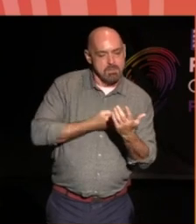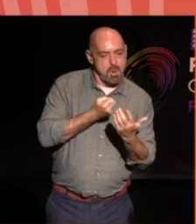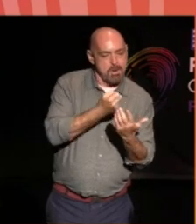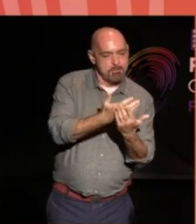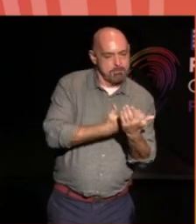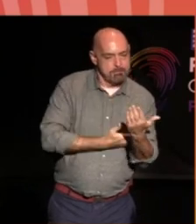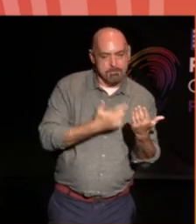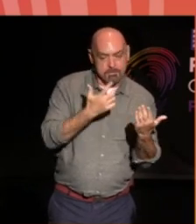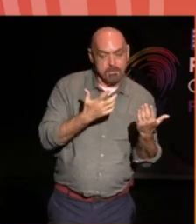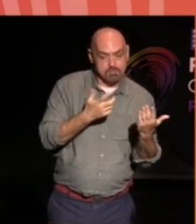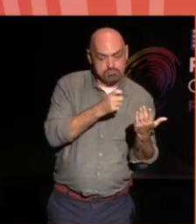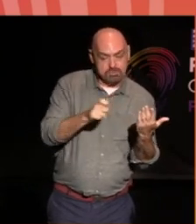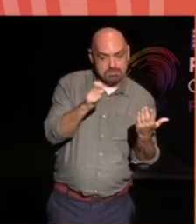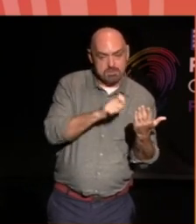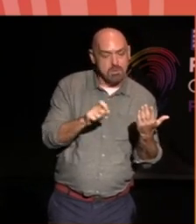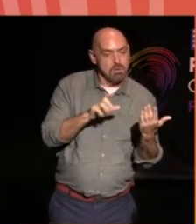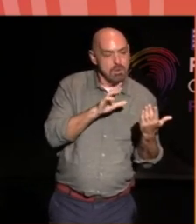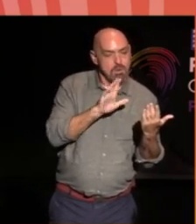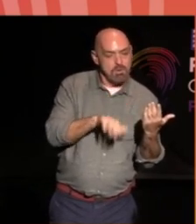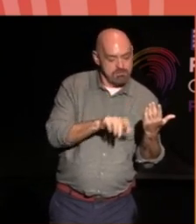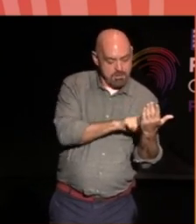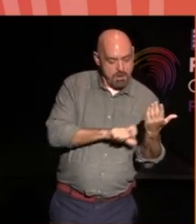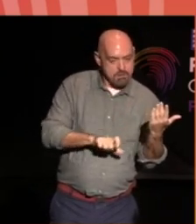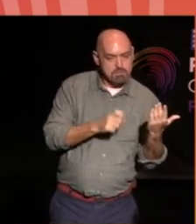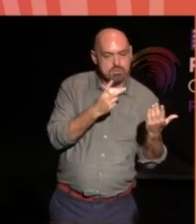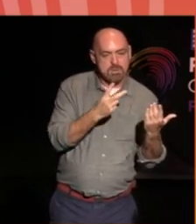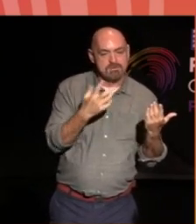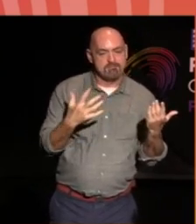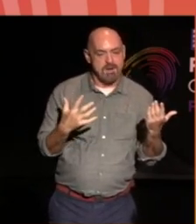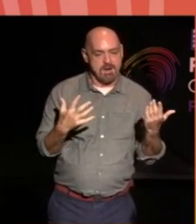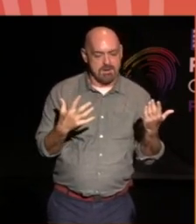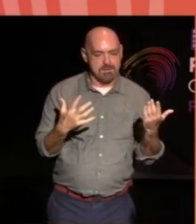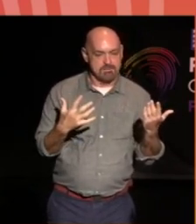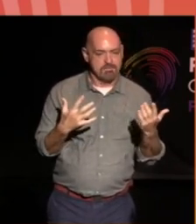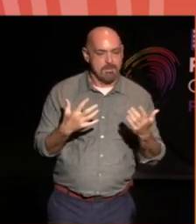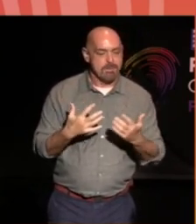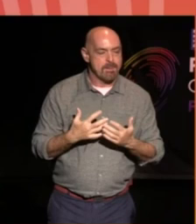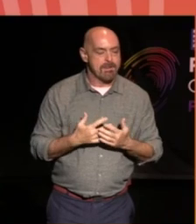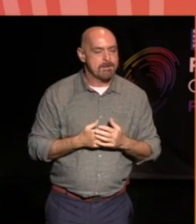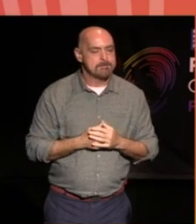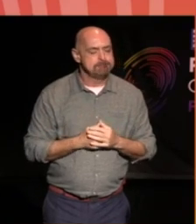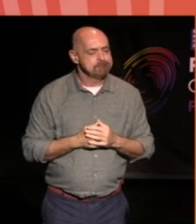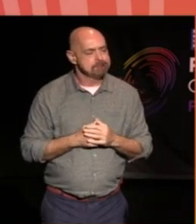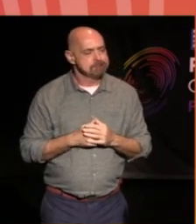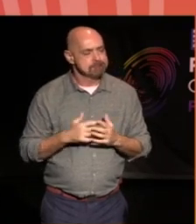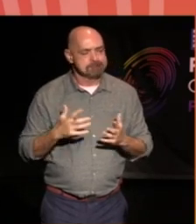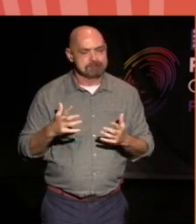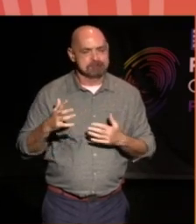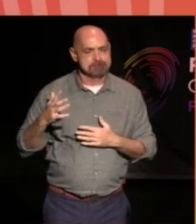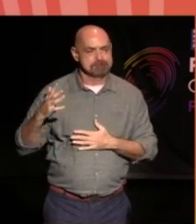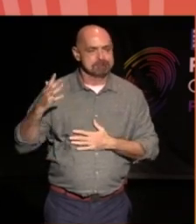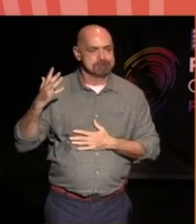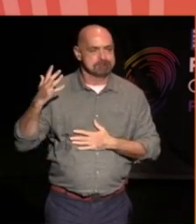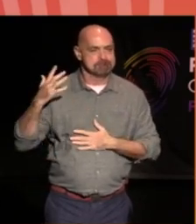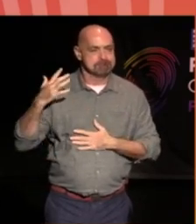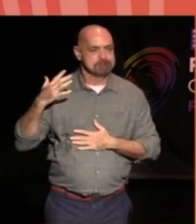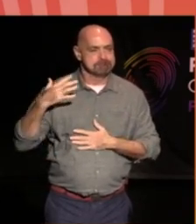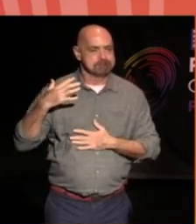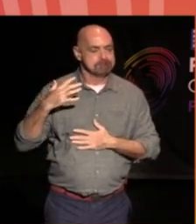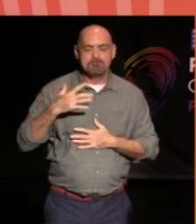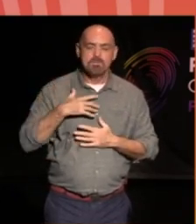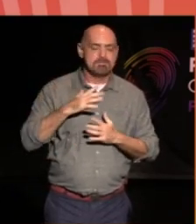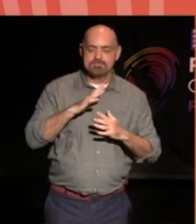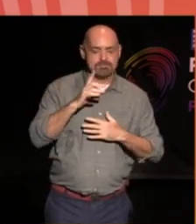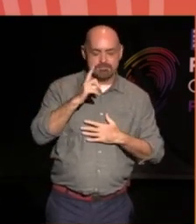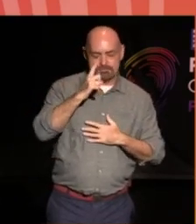written around Article 25. And I was just thinking, this you might think was by design,